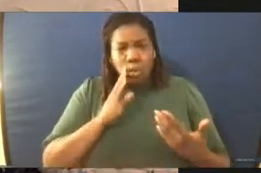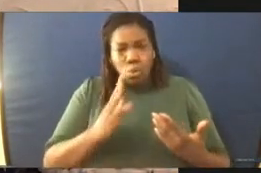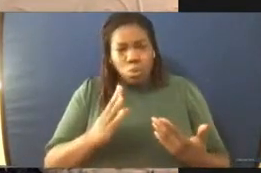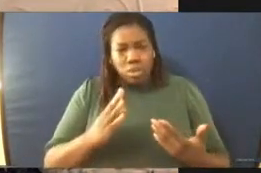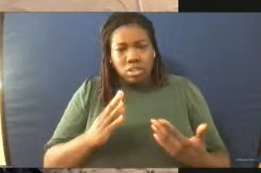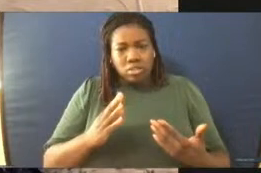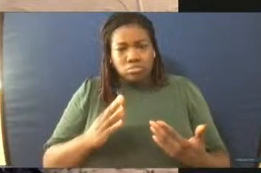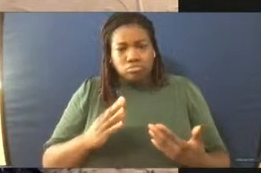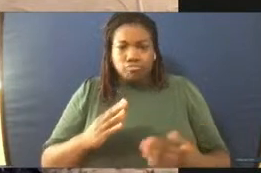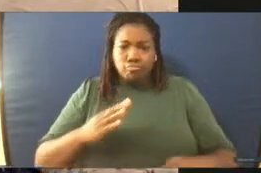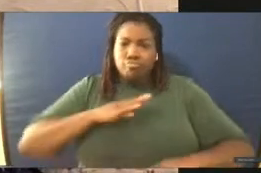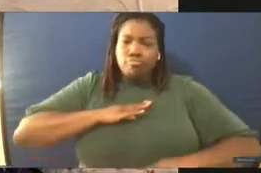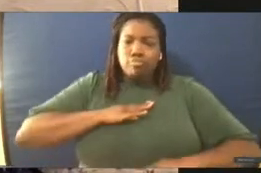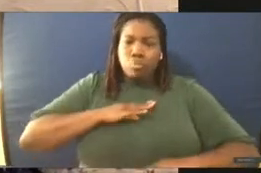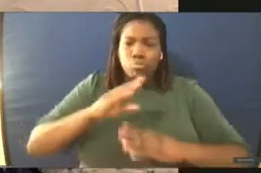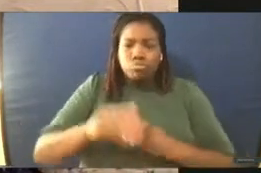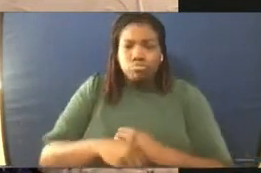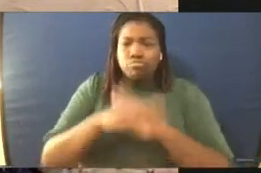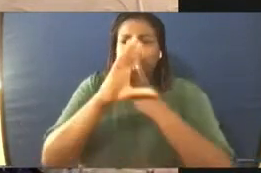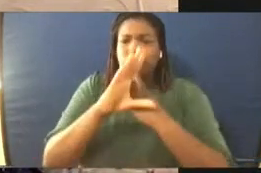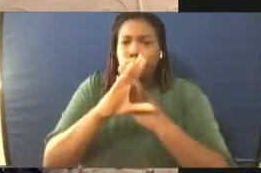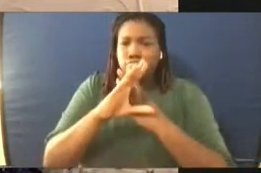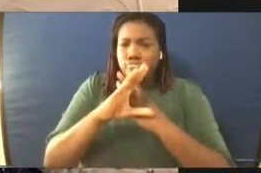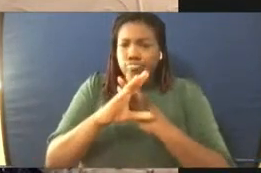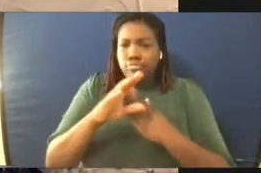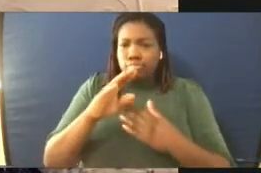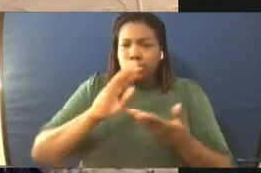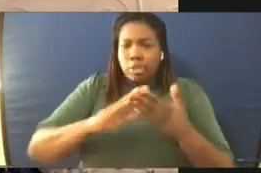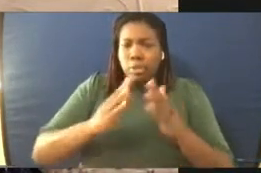for telehealth and